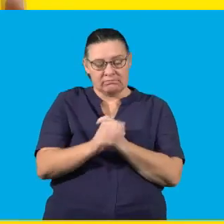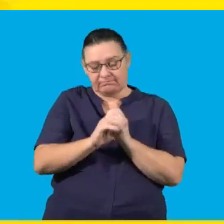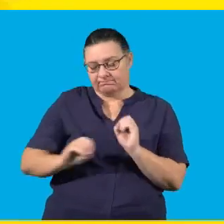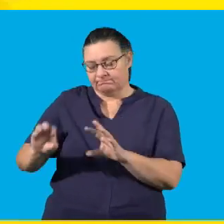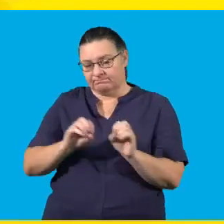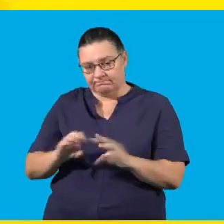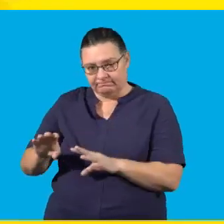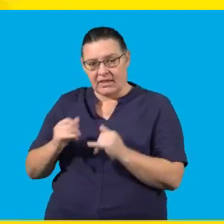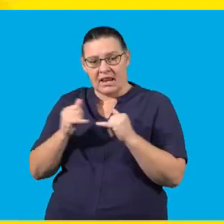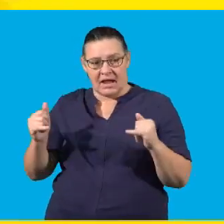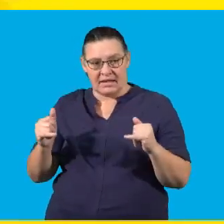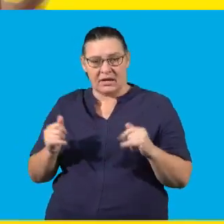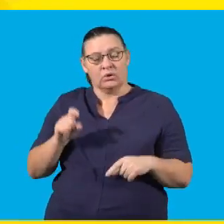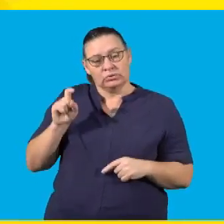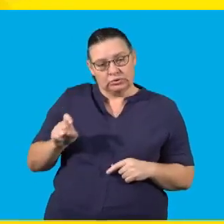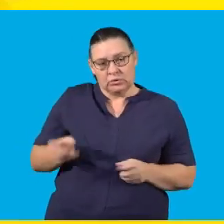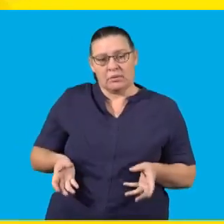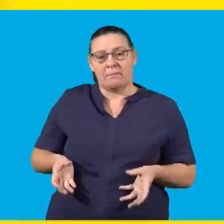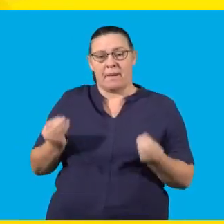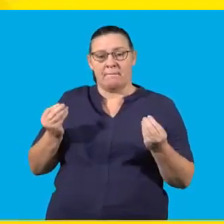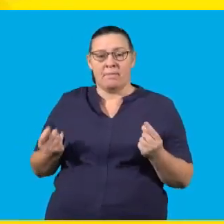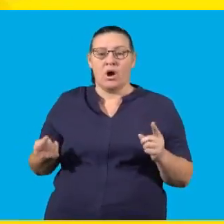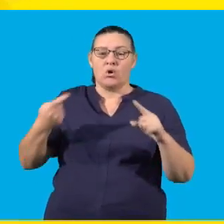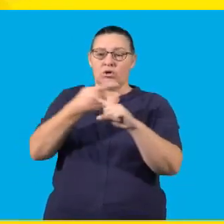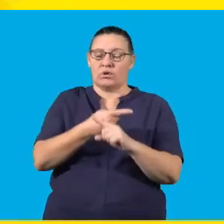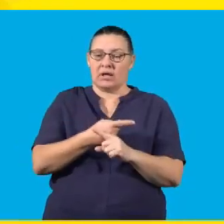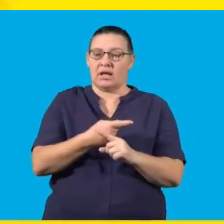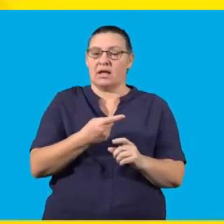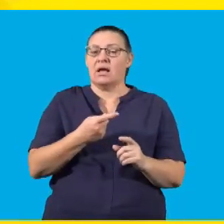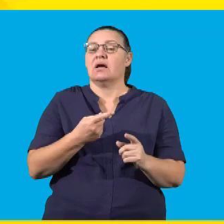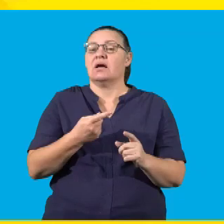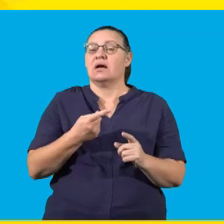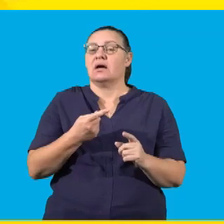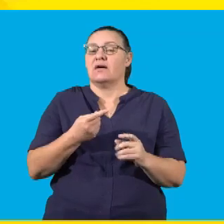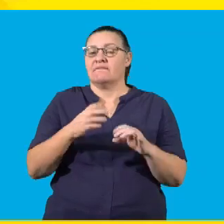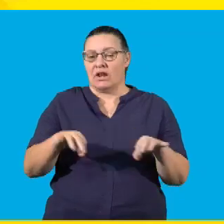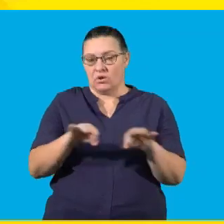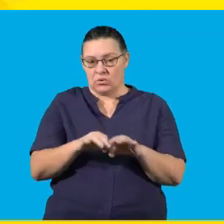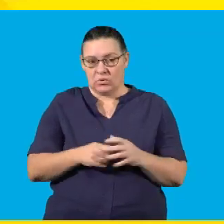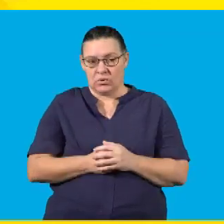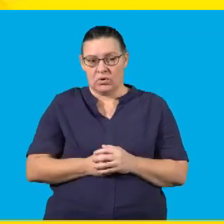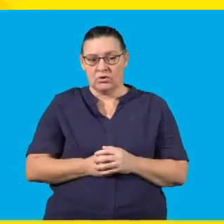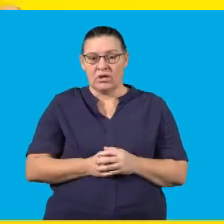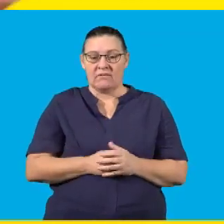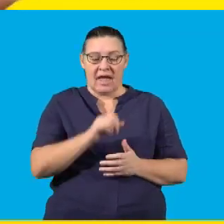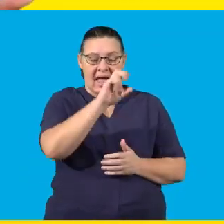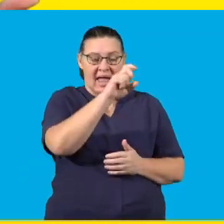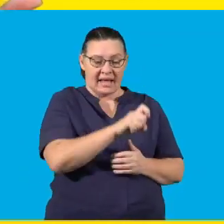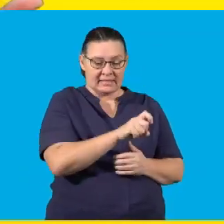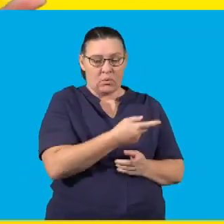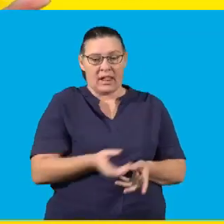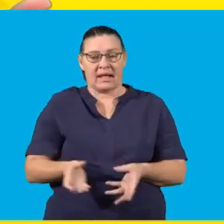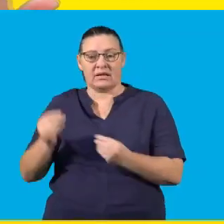it into the equation of the line, and you should get the corresponding value. So if I'm substituting x in, I must get the y value